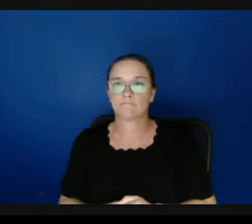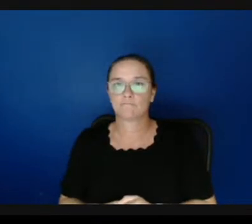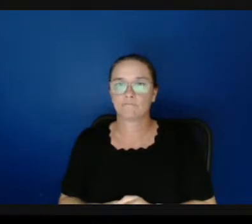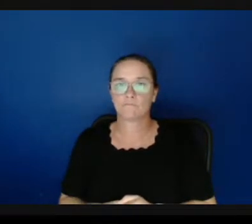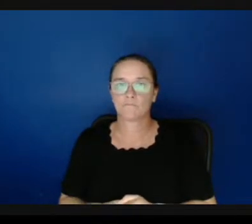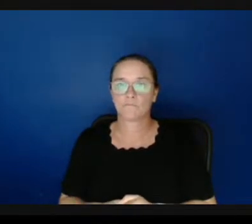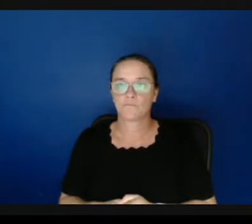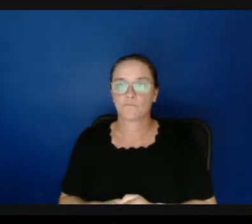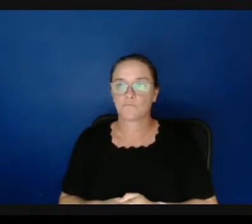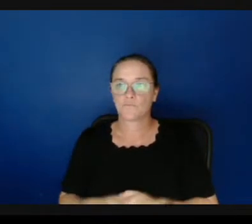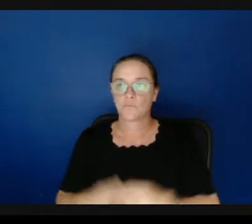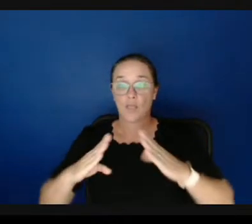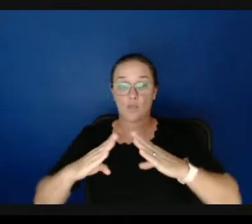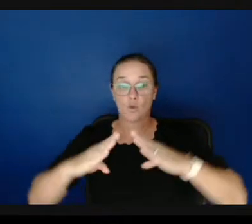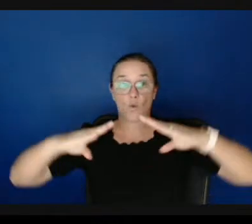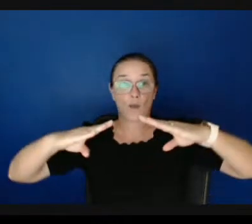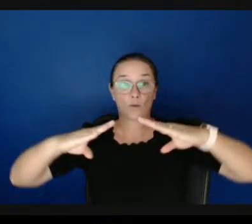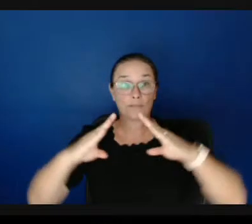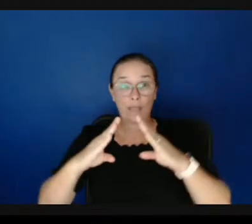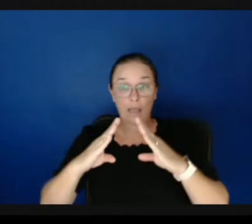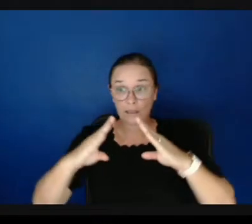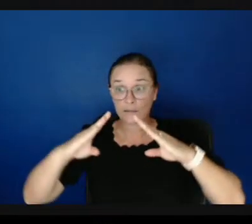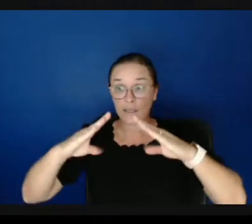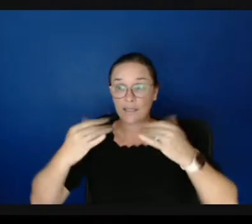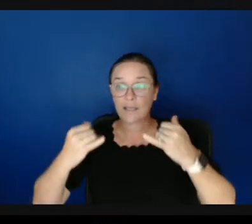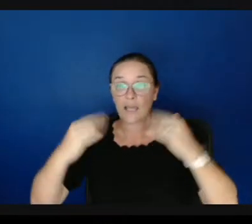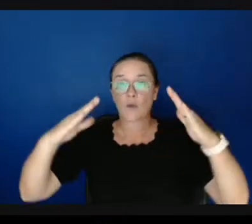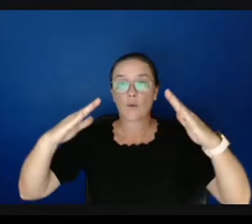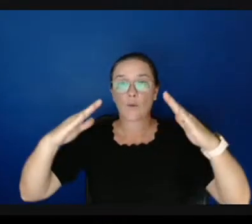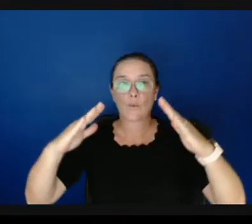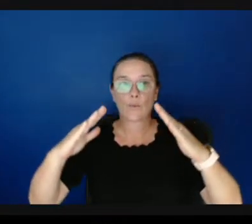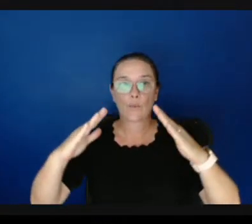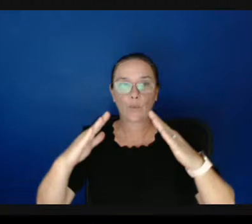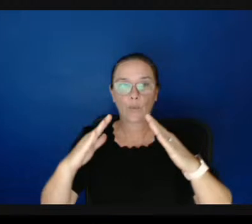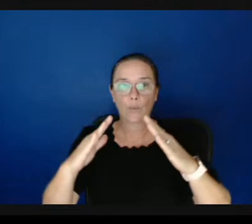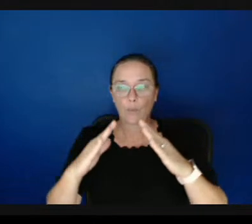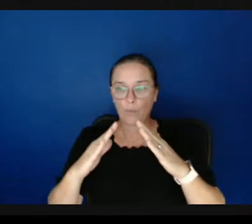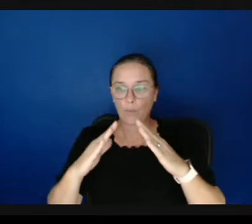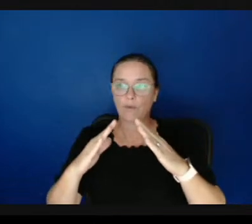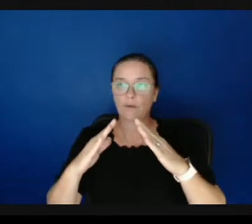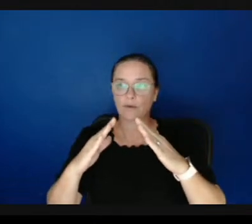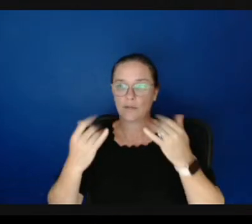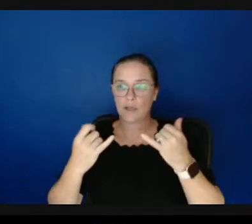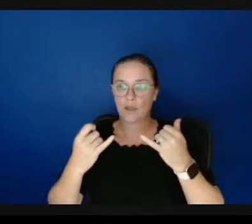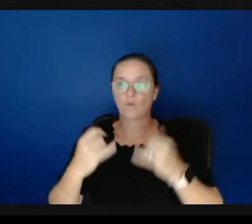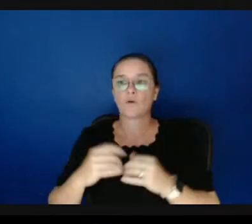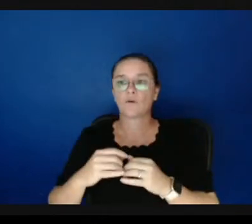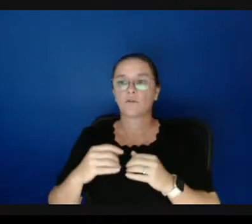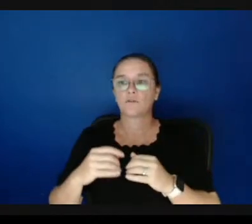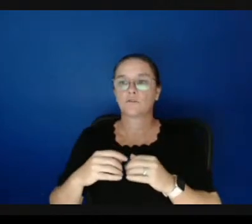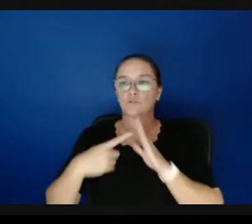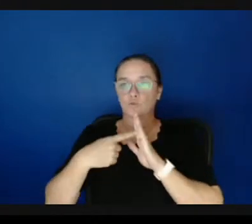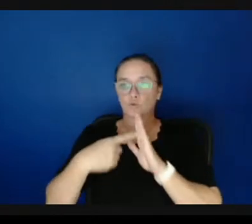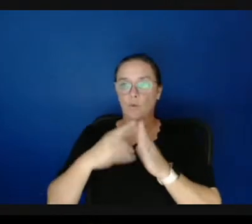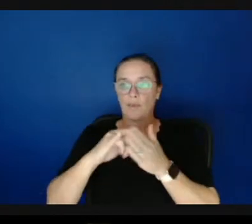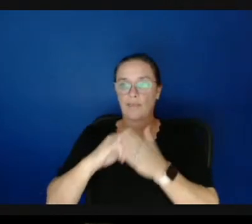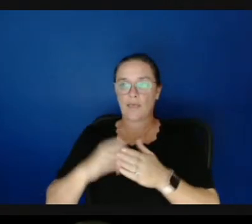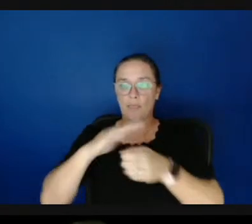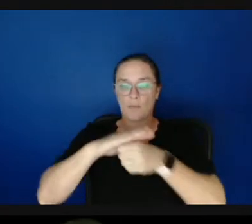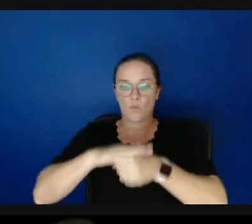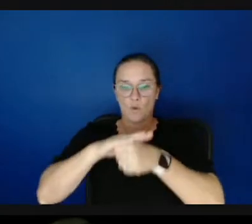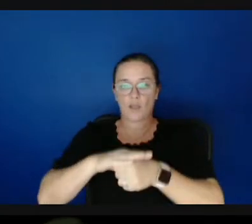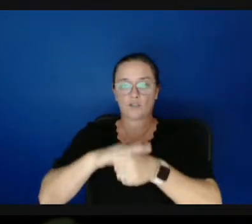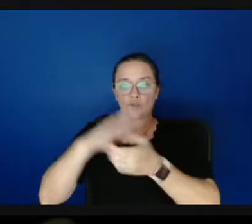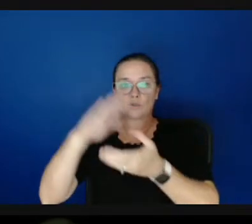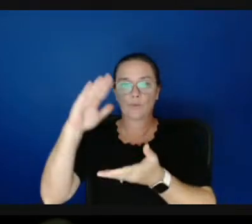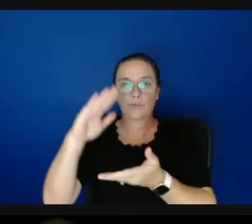The ground tilt has now begun to deflate at Kilauea summit, reflecting the release in pressure as this episode